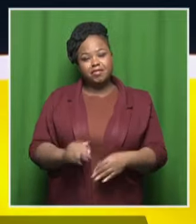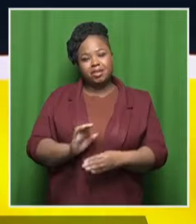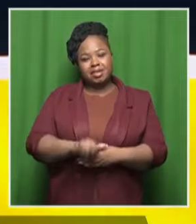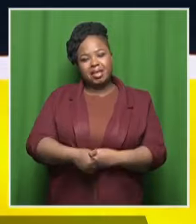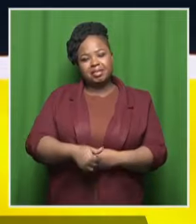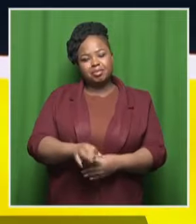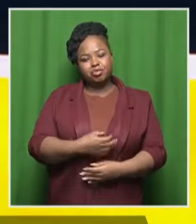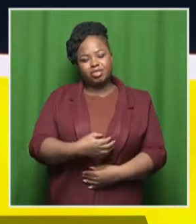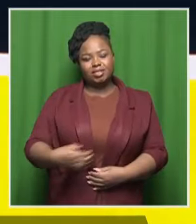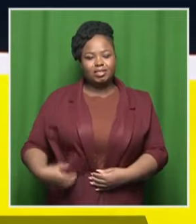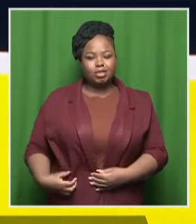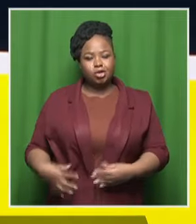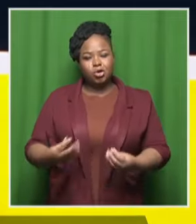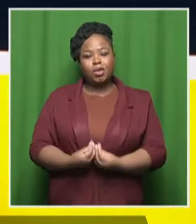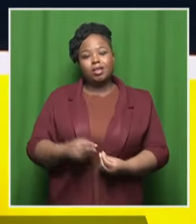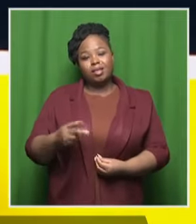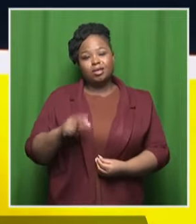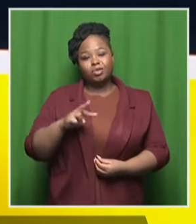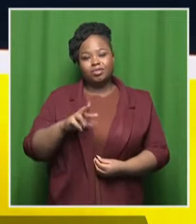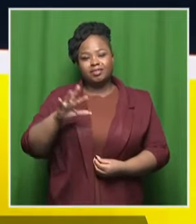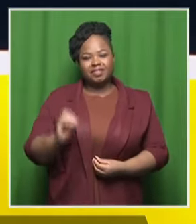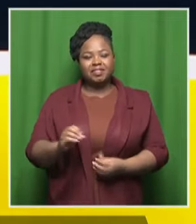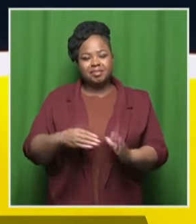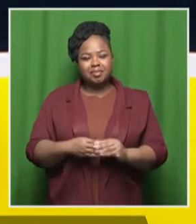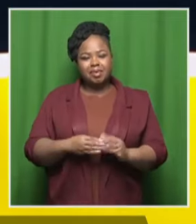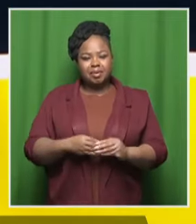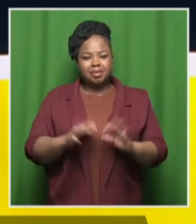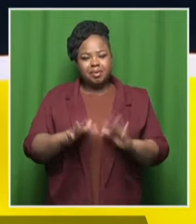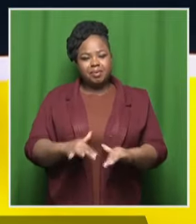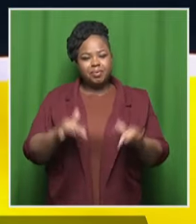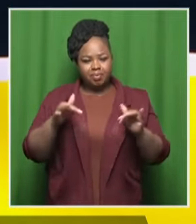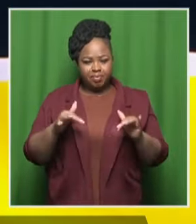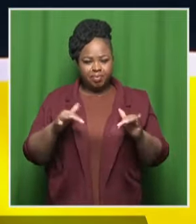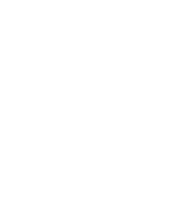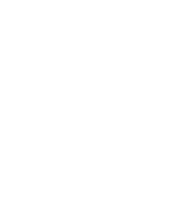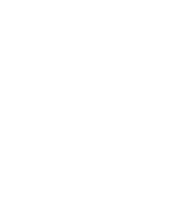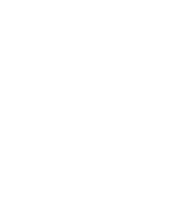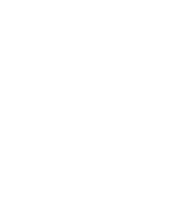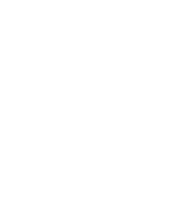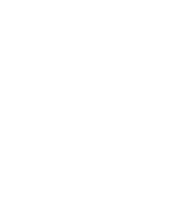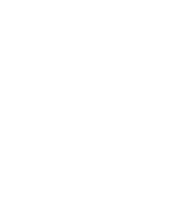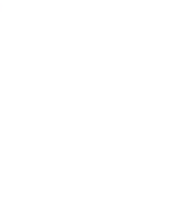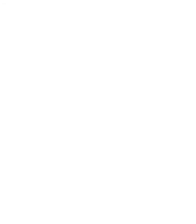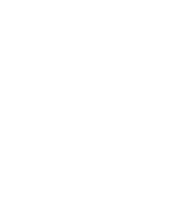president, along with 250 members of parliament and provincial assemblies.